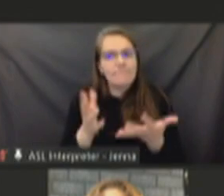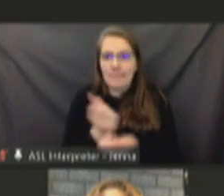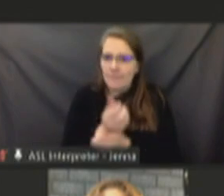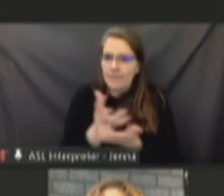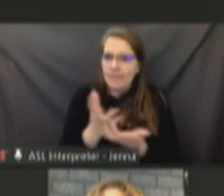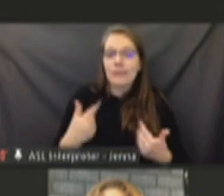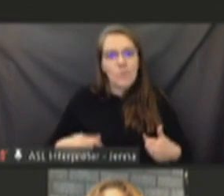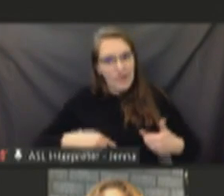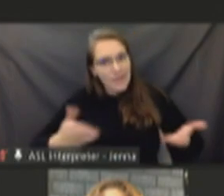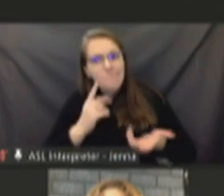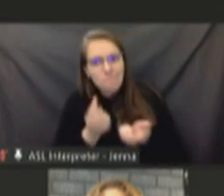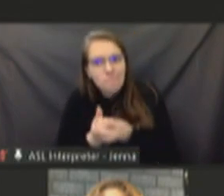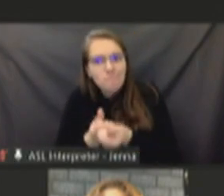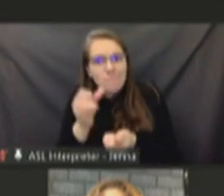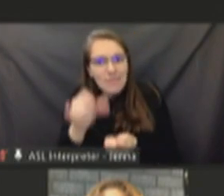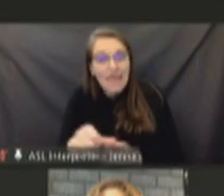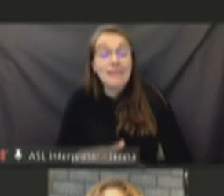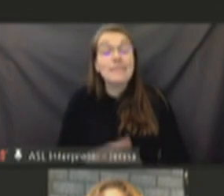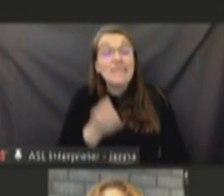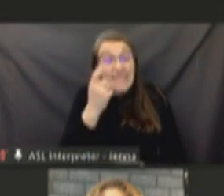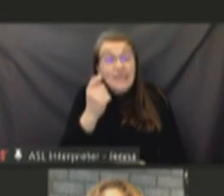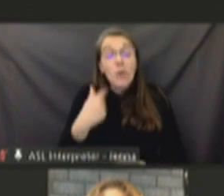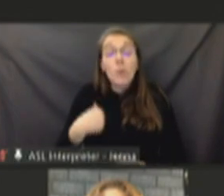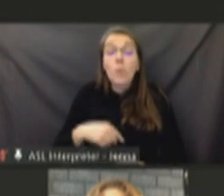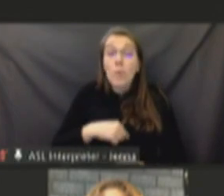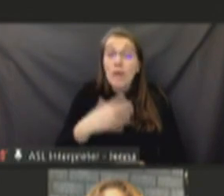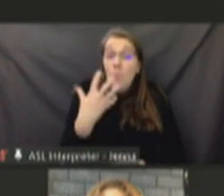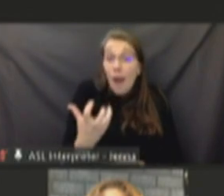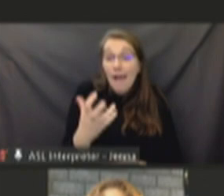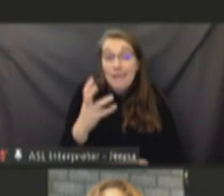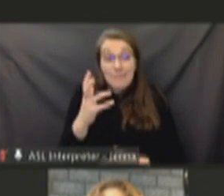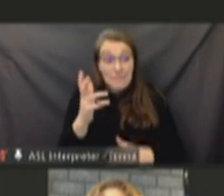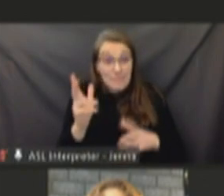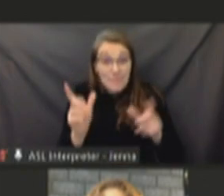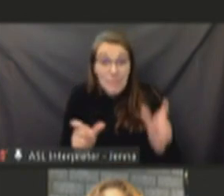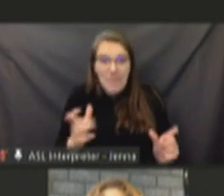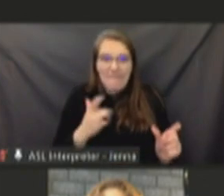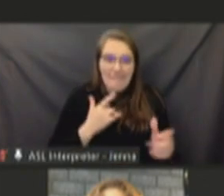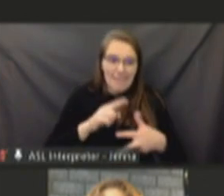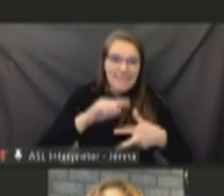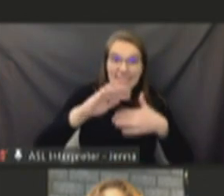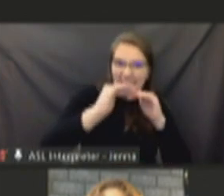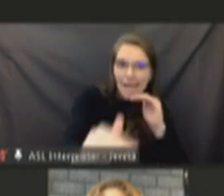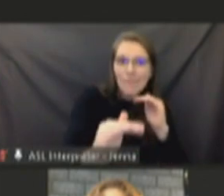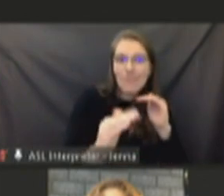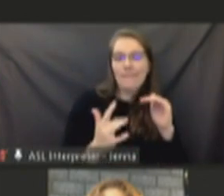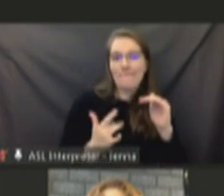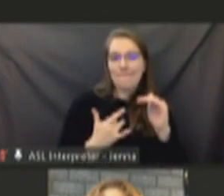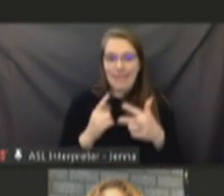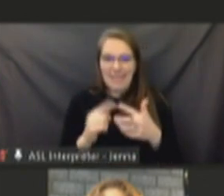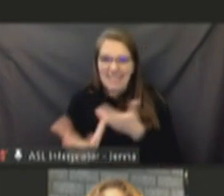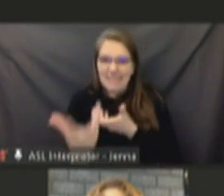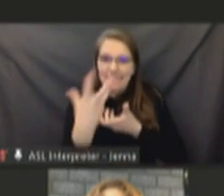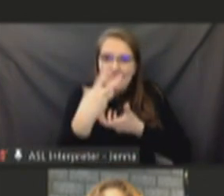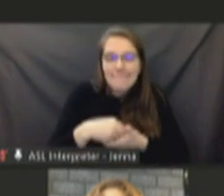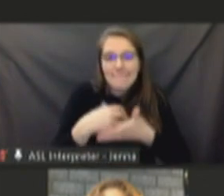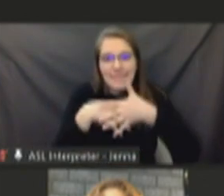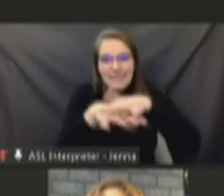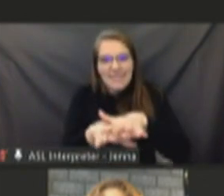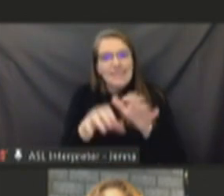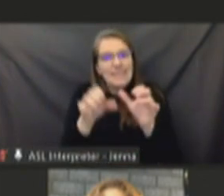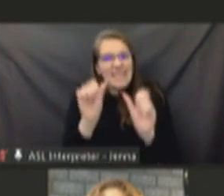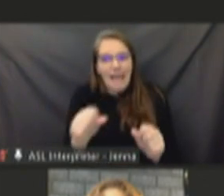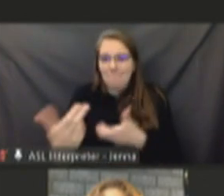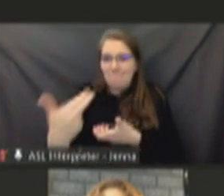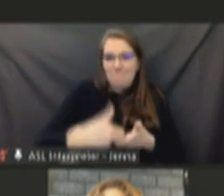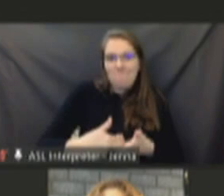And we want folks to feel so stable and so integrated in Boston that they have opportunities to participate in government, right? So